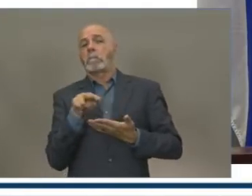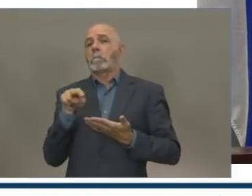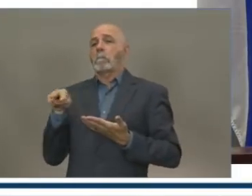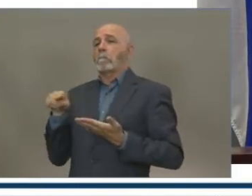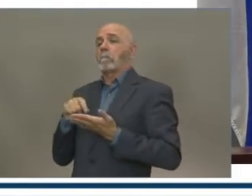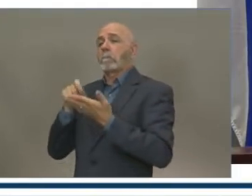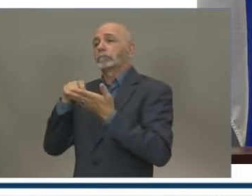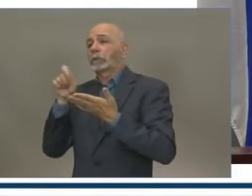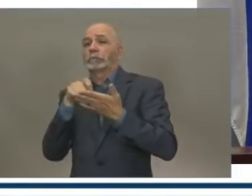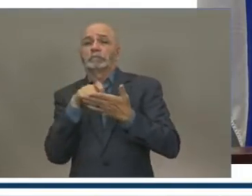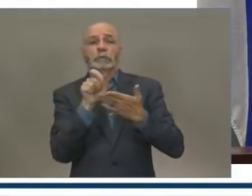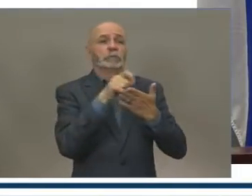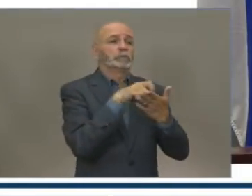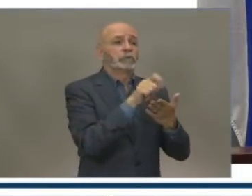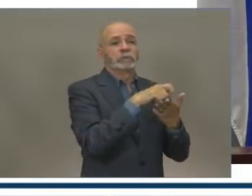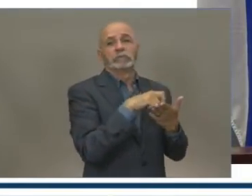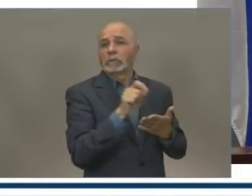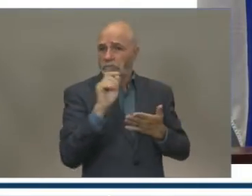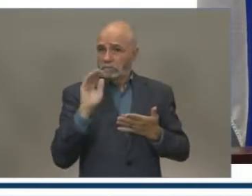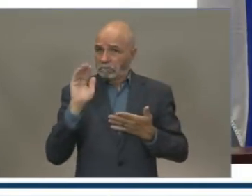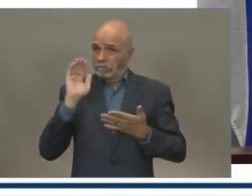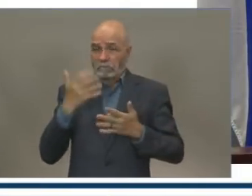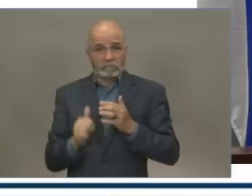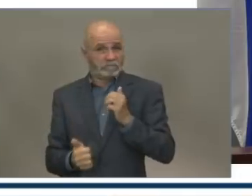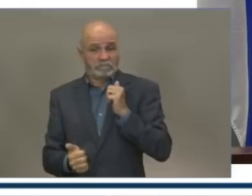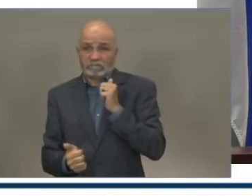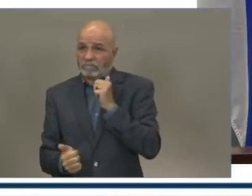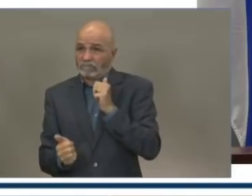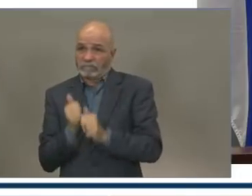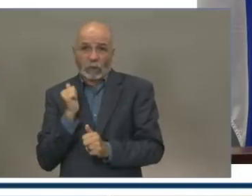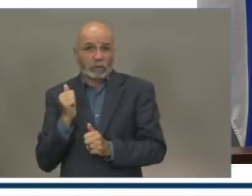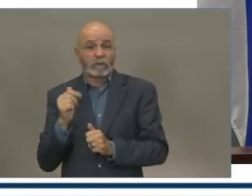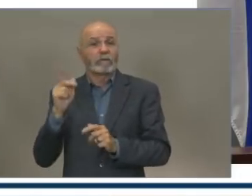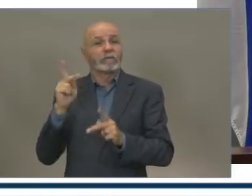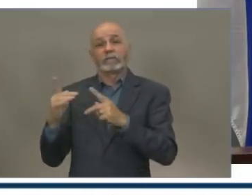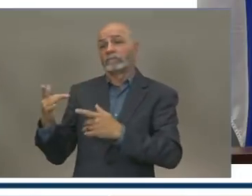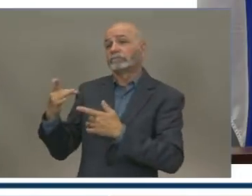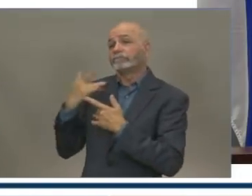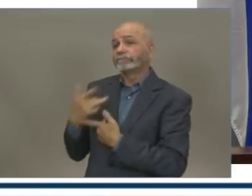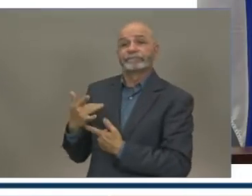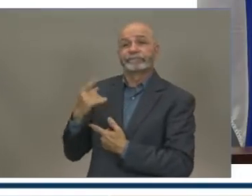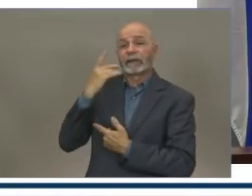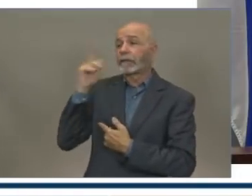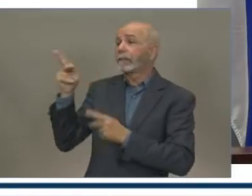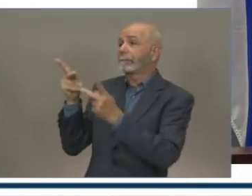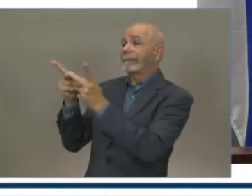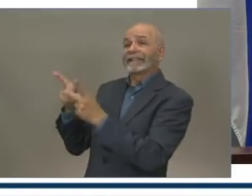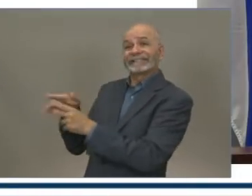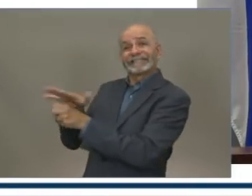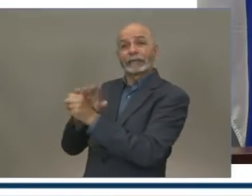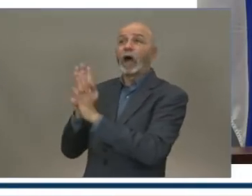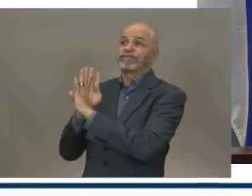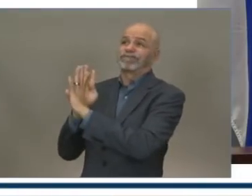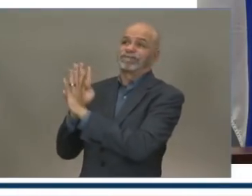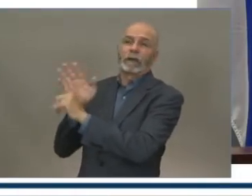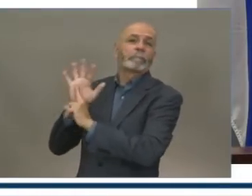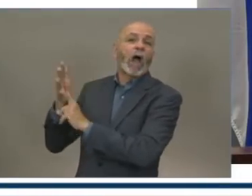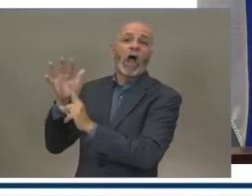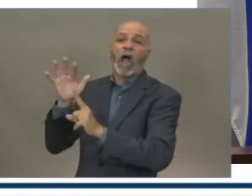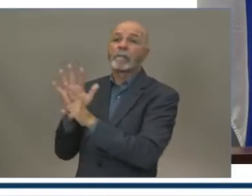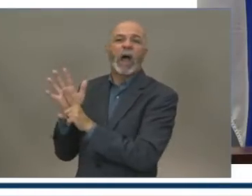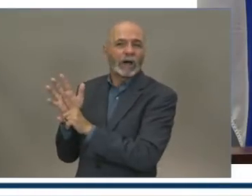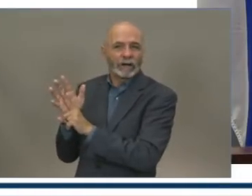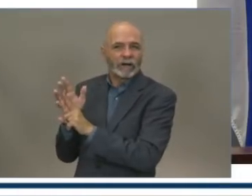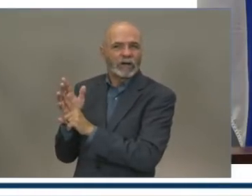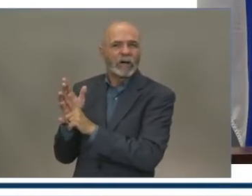been on places where there's a high volume of people moving in and out. So restaurants, gyms,